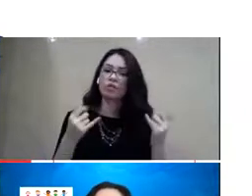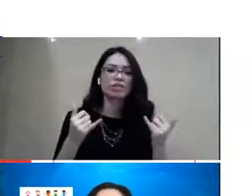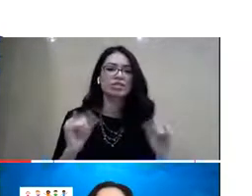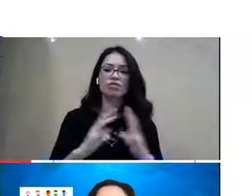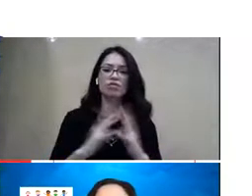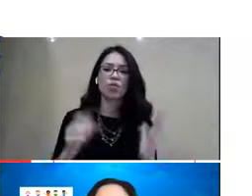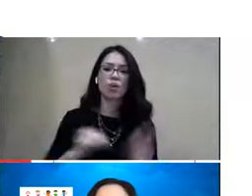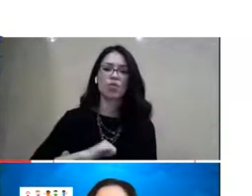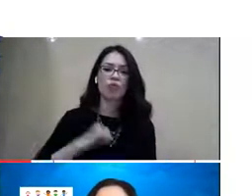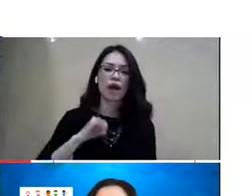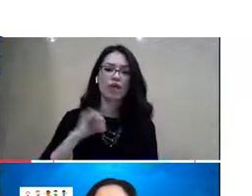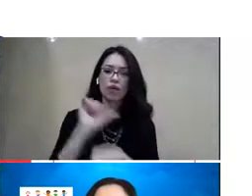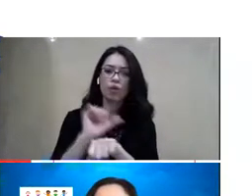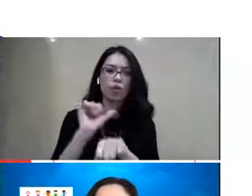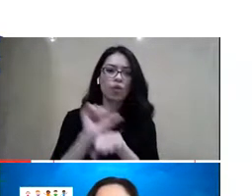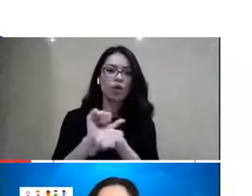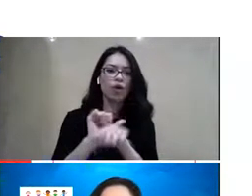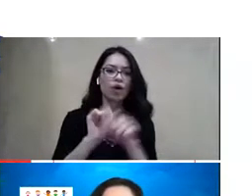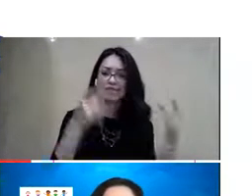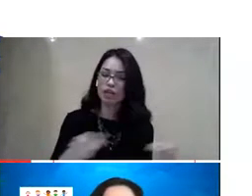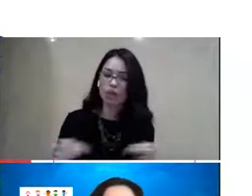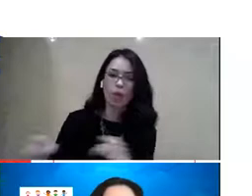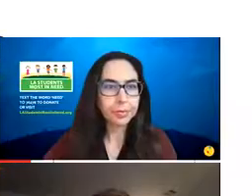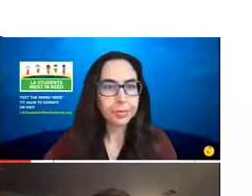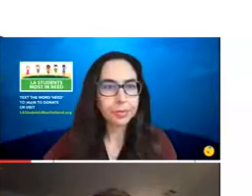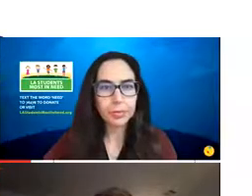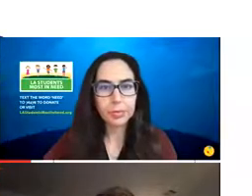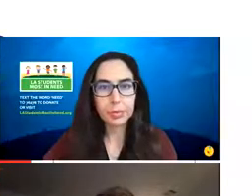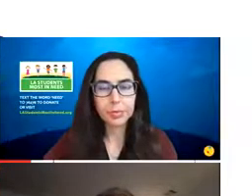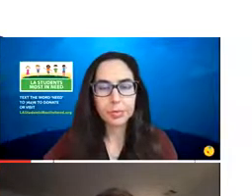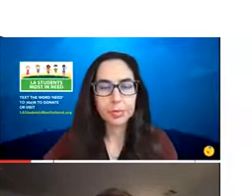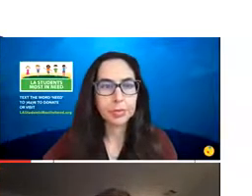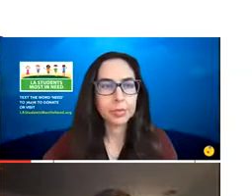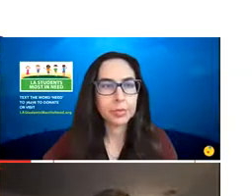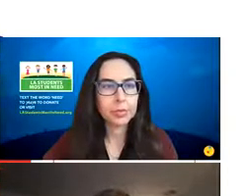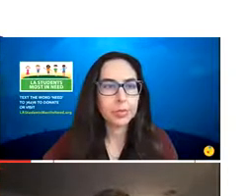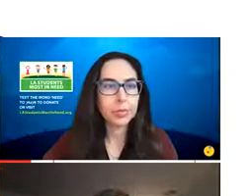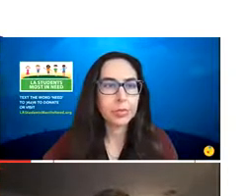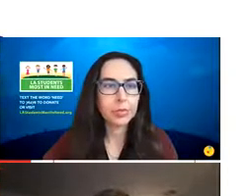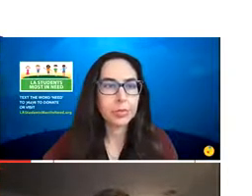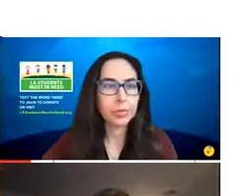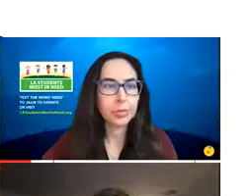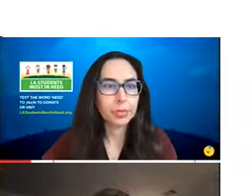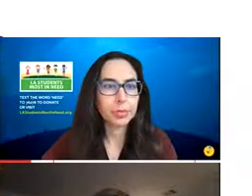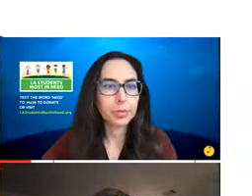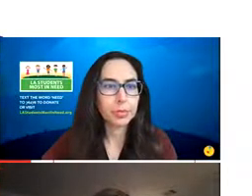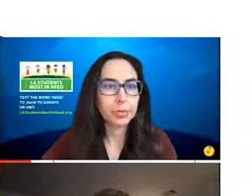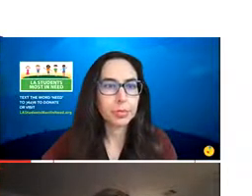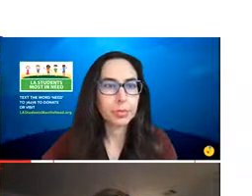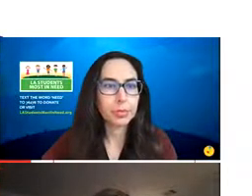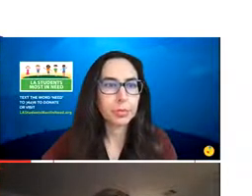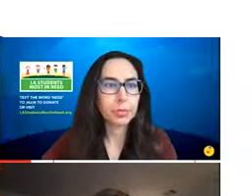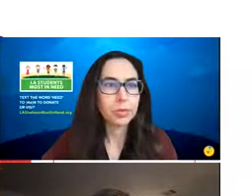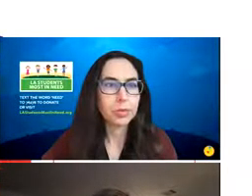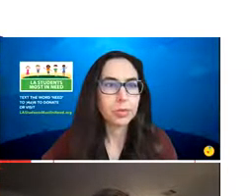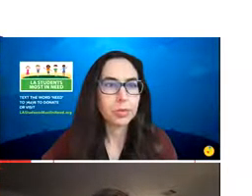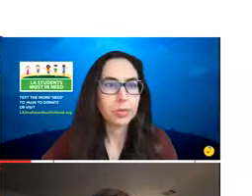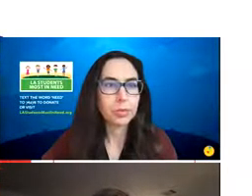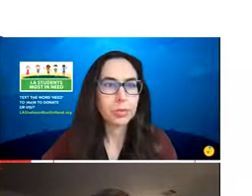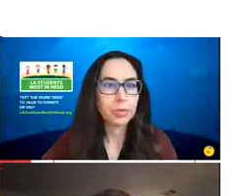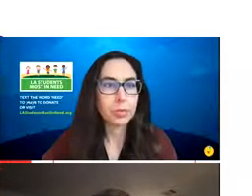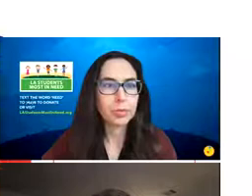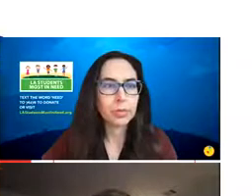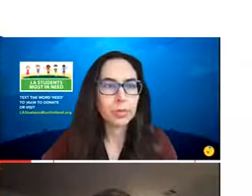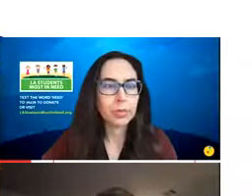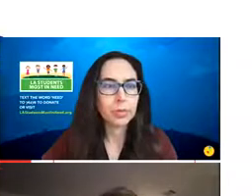gone on. Superintendent spoke to the safety net. When you look at the numbers, it's astounding. When you look at an